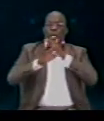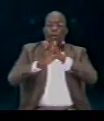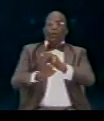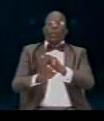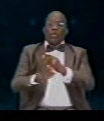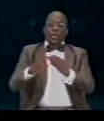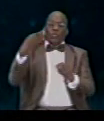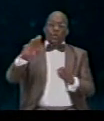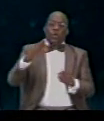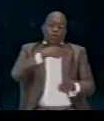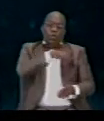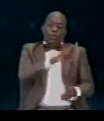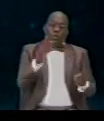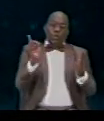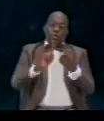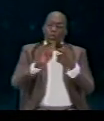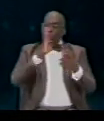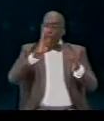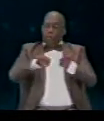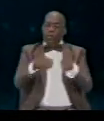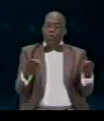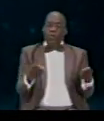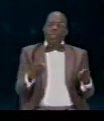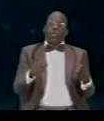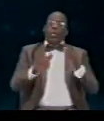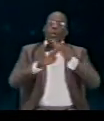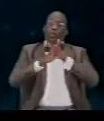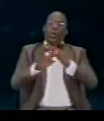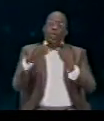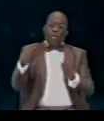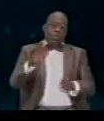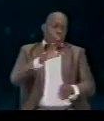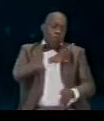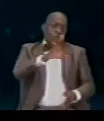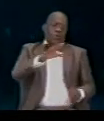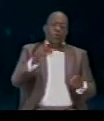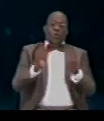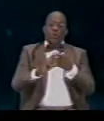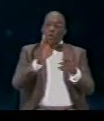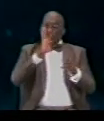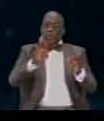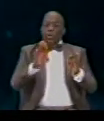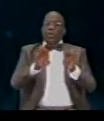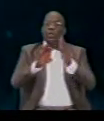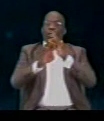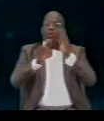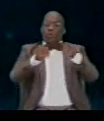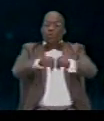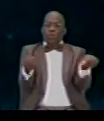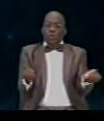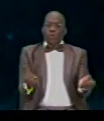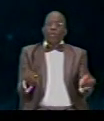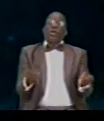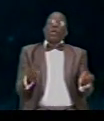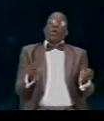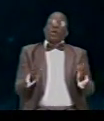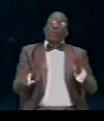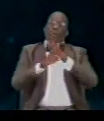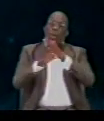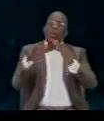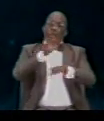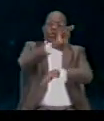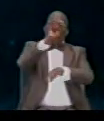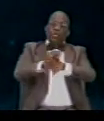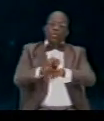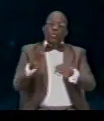want the barriers of culture to be broken. We want the barriers of nationality to be broken. That's what we're talking